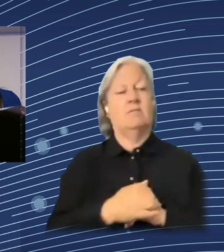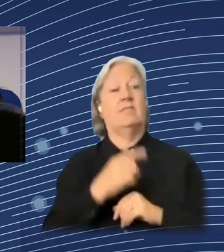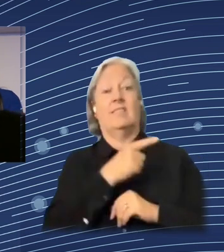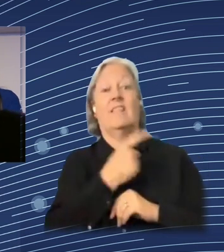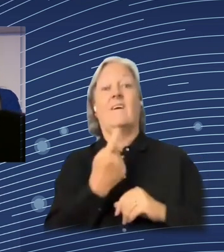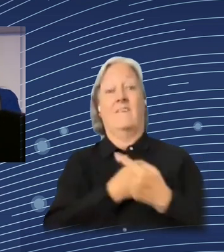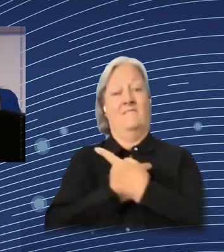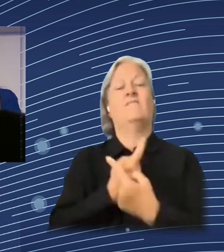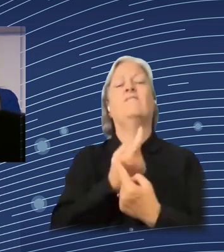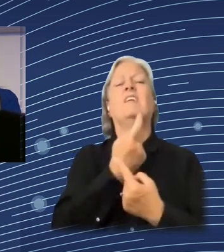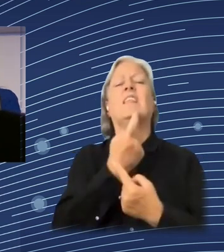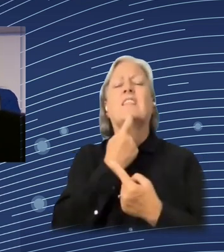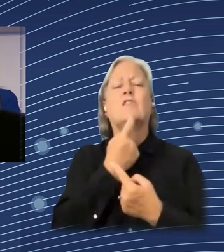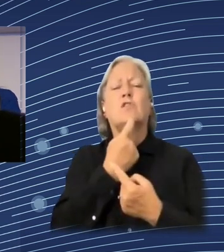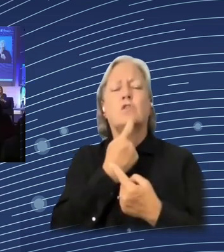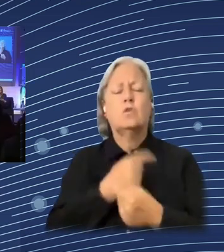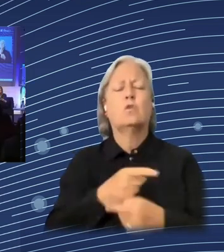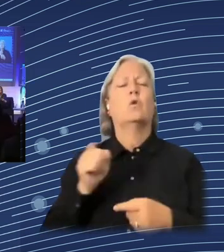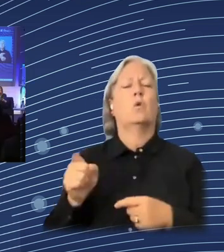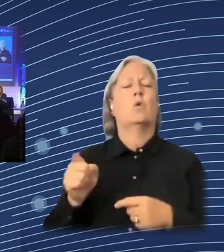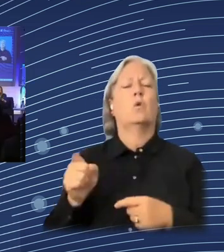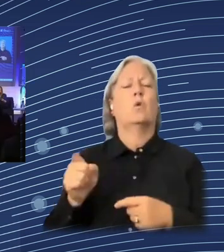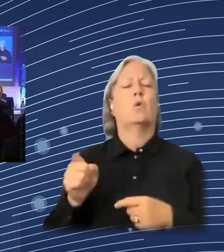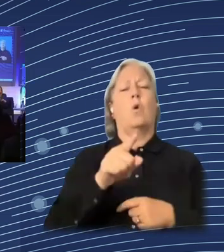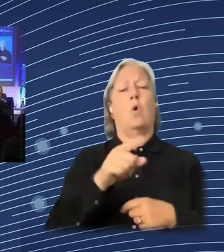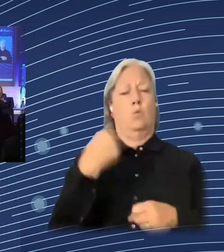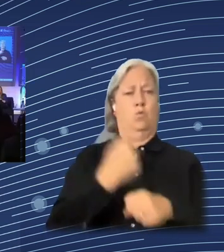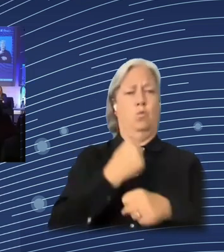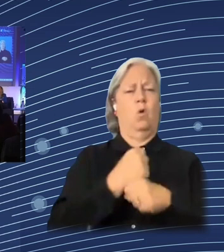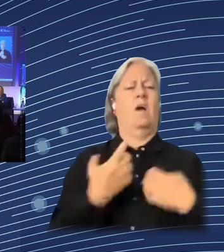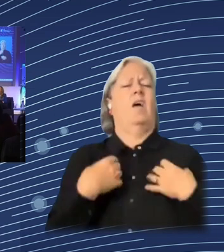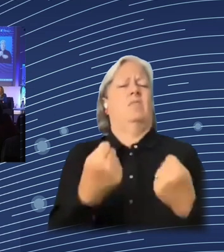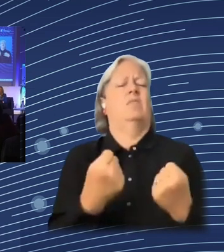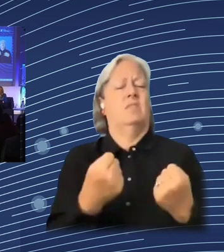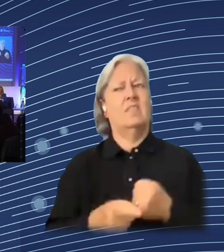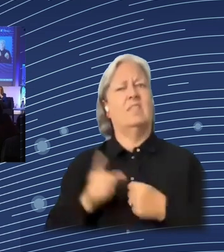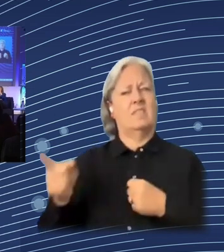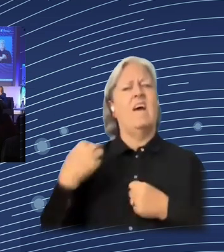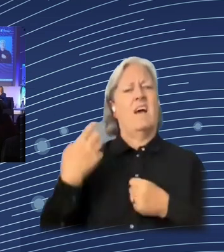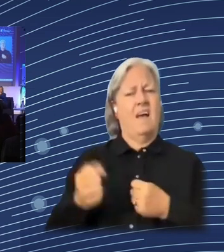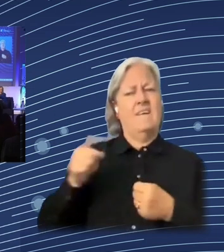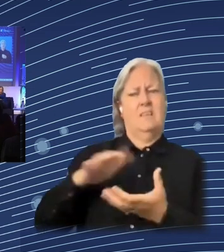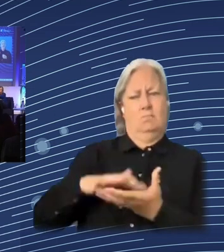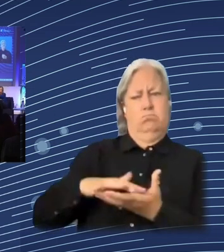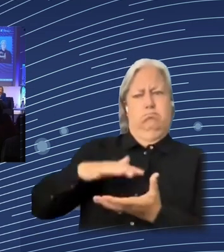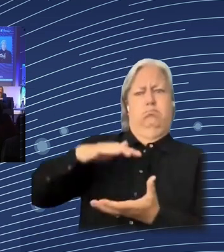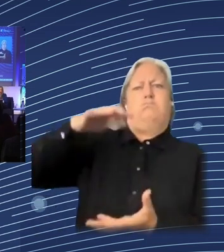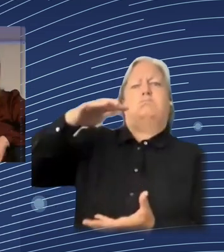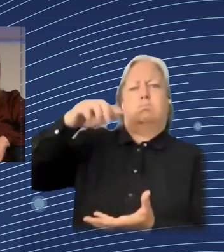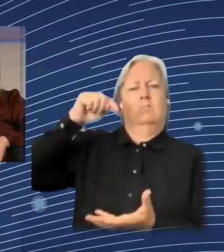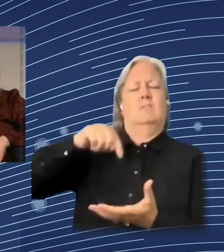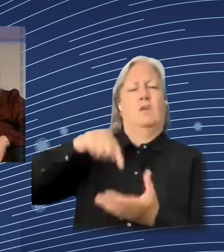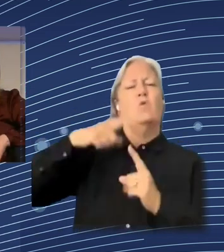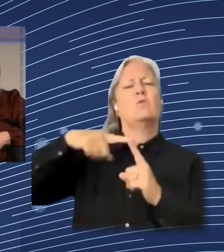of Occupational Health, and they are actually holding a huge data bank of work well-being related